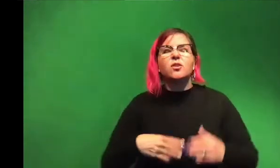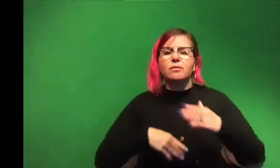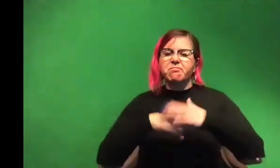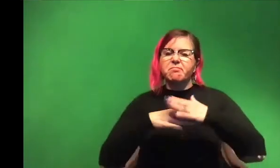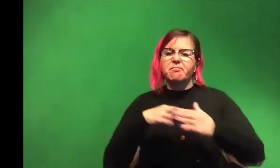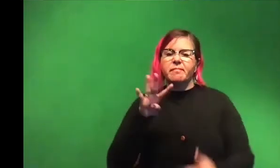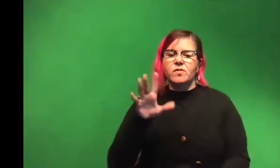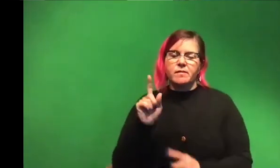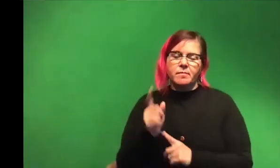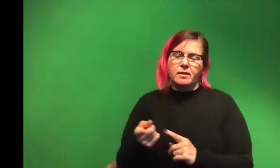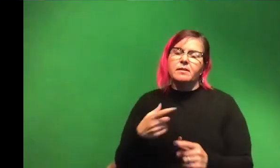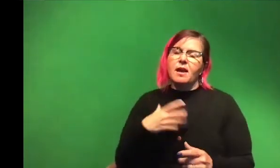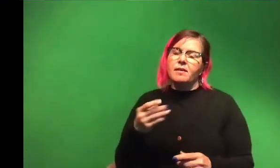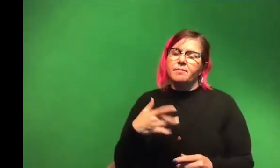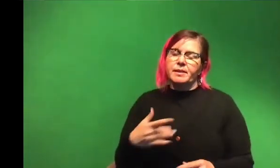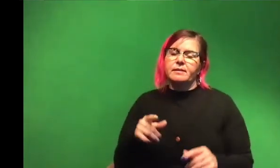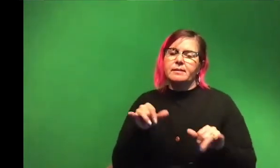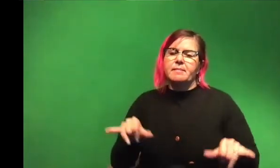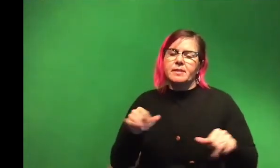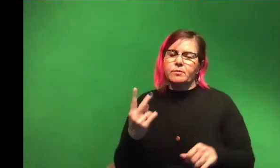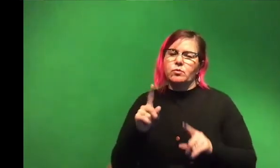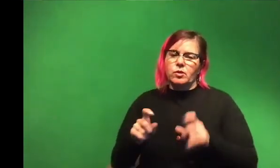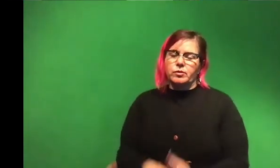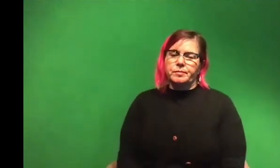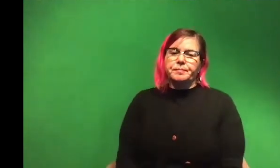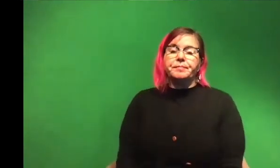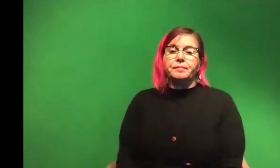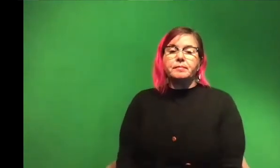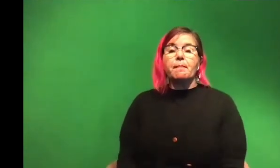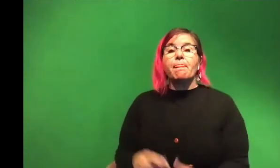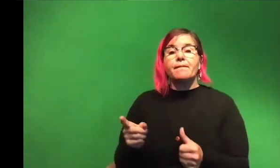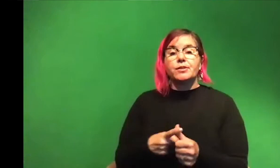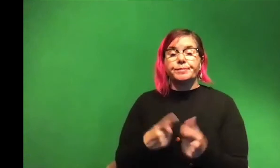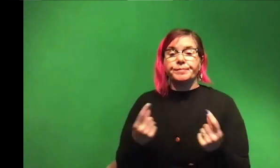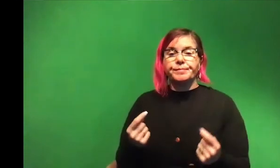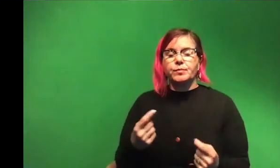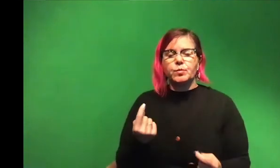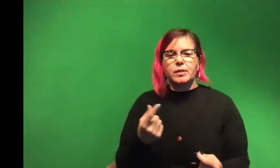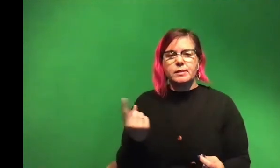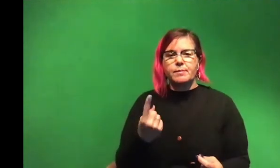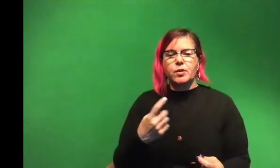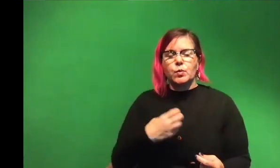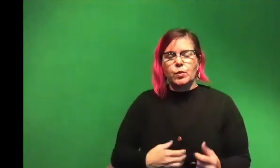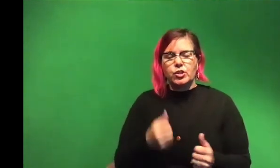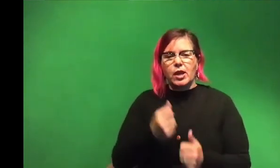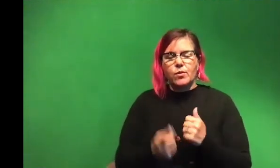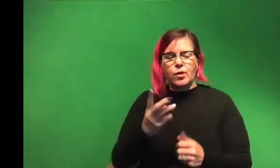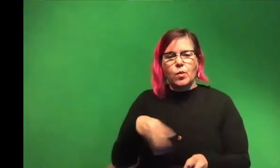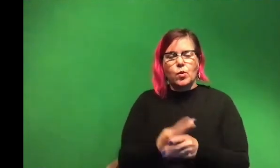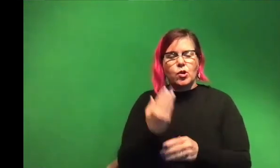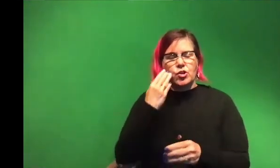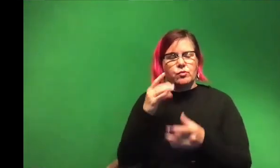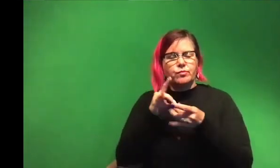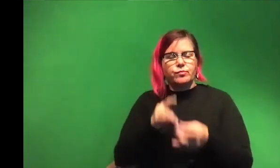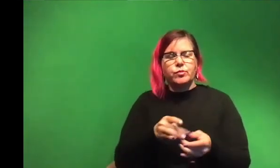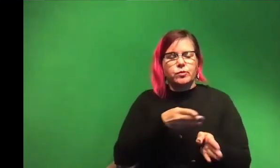sessions up with the same 2 questions for everybody. The first is, what is something that you wish everybody in the world knew about